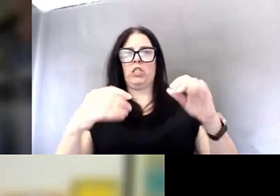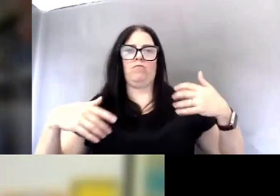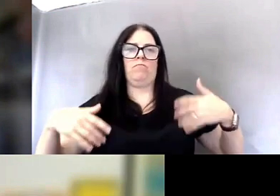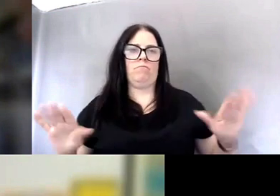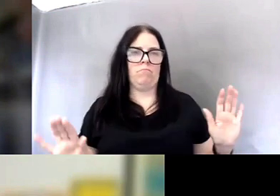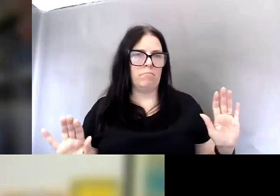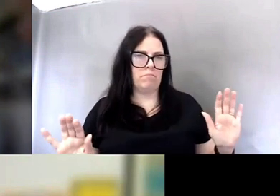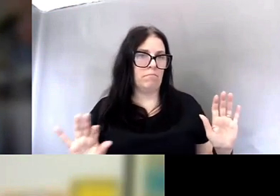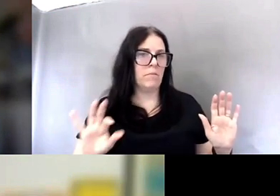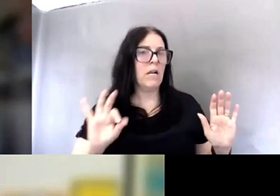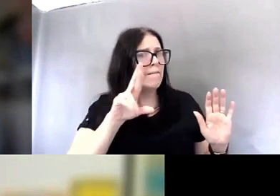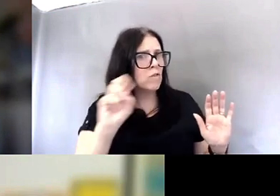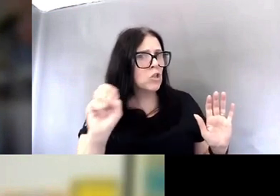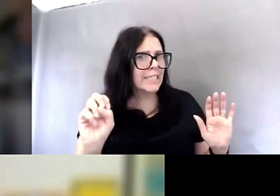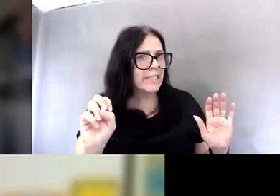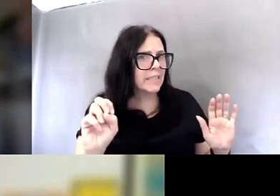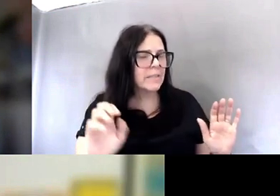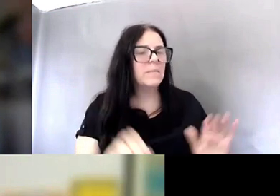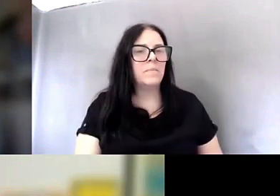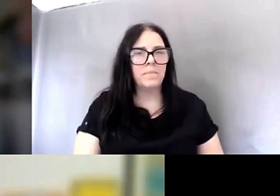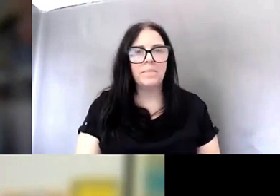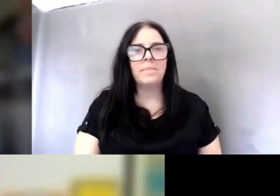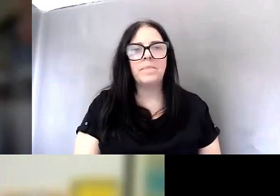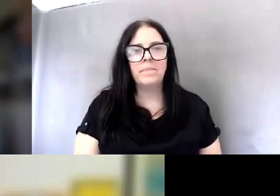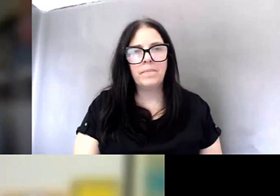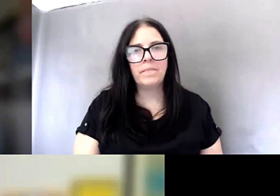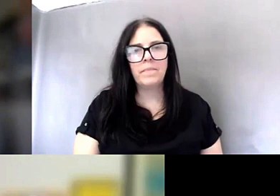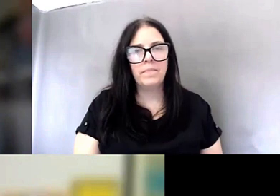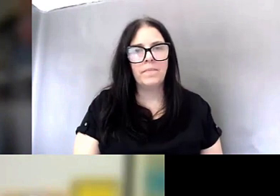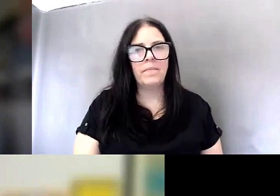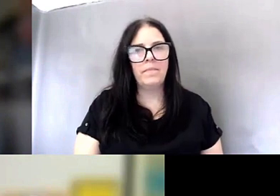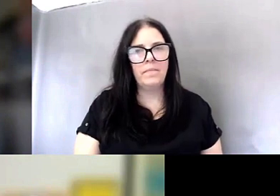Perfect. Okay. This is awesome.